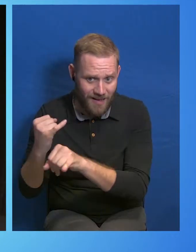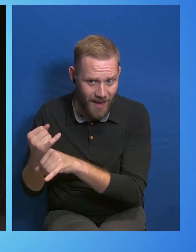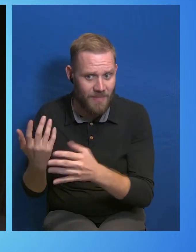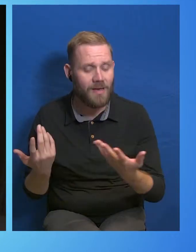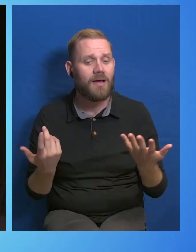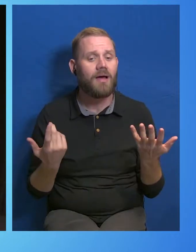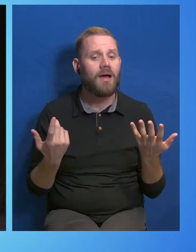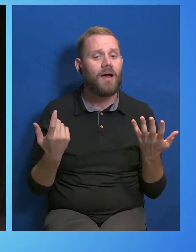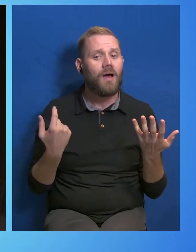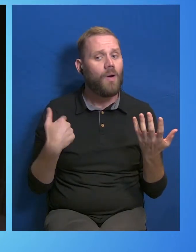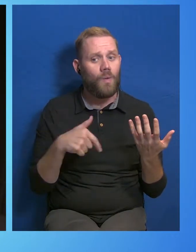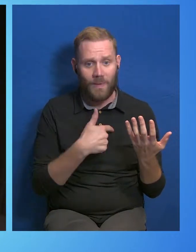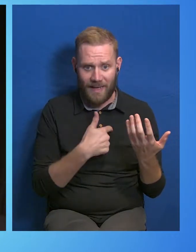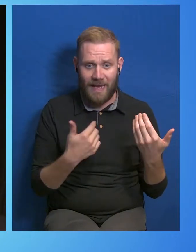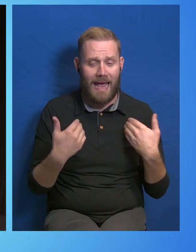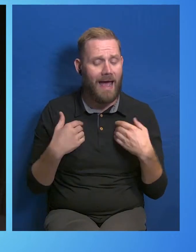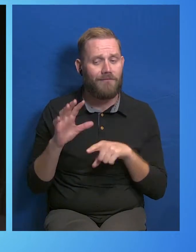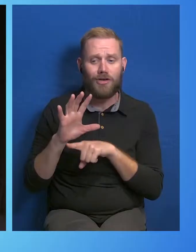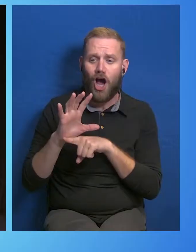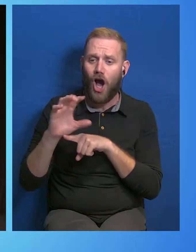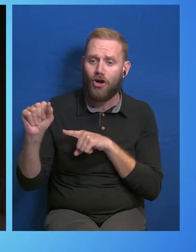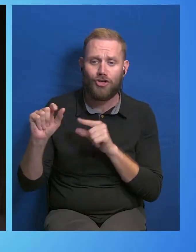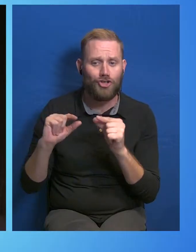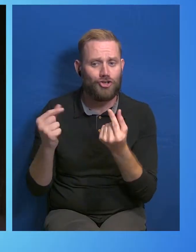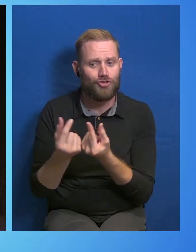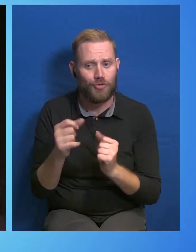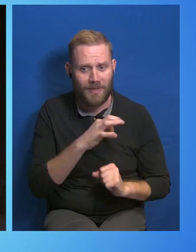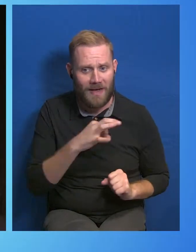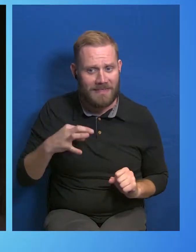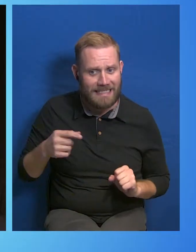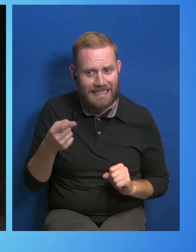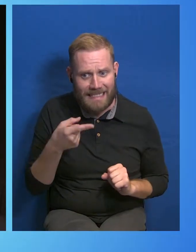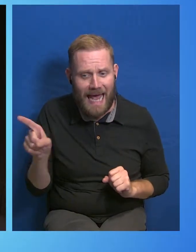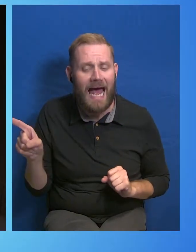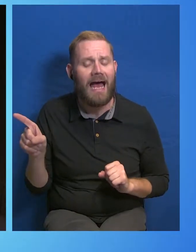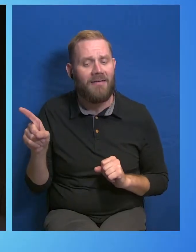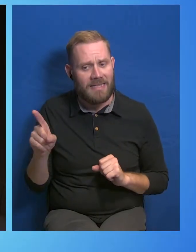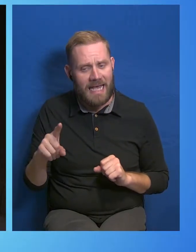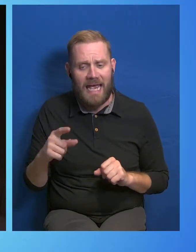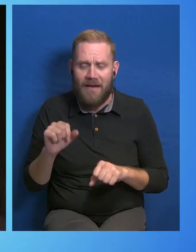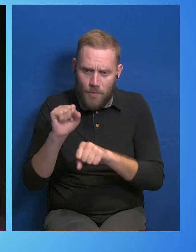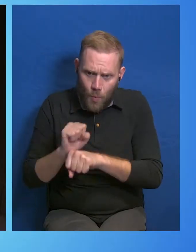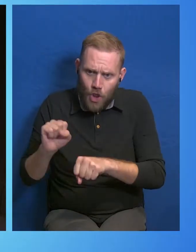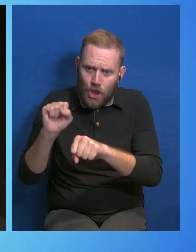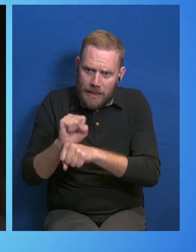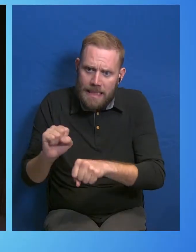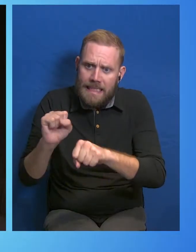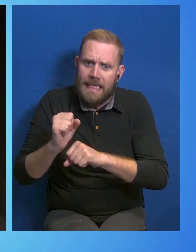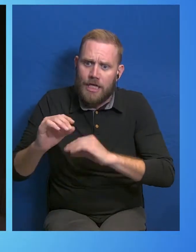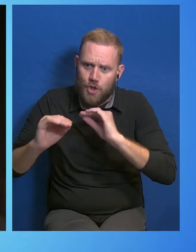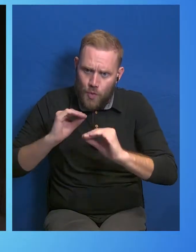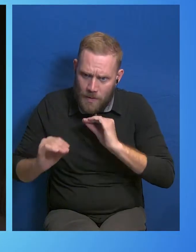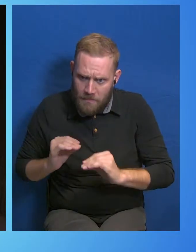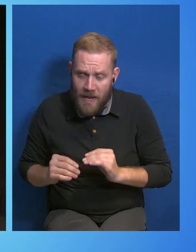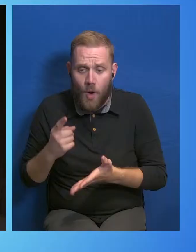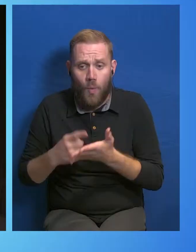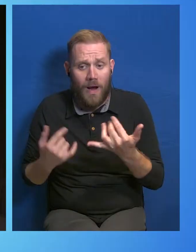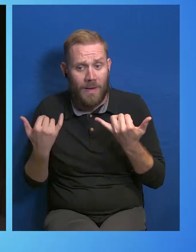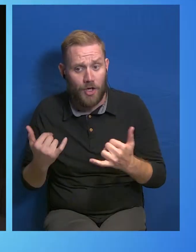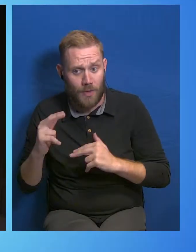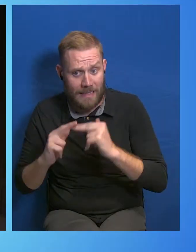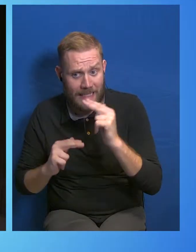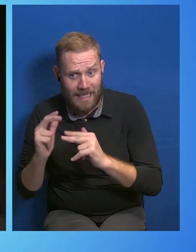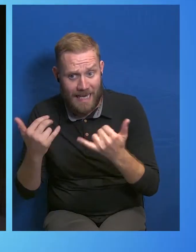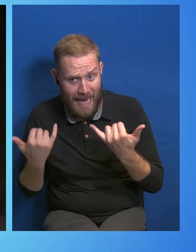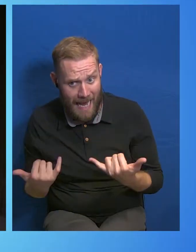We have an outstanding group of staff who have worked diligently to repair the facilities that we have, and they continue